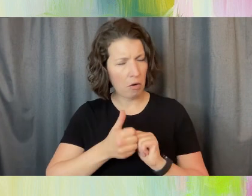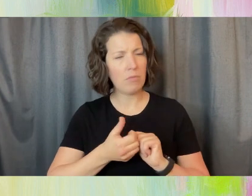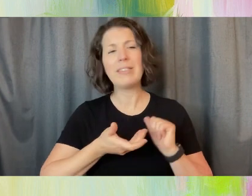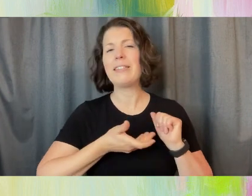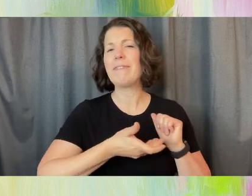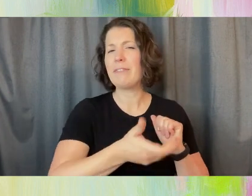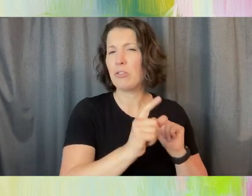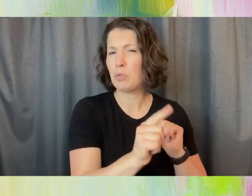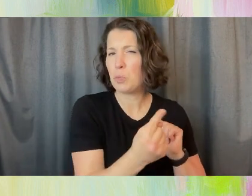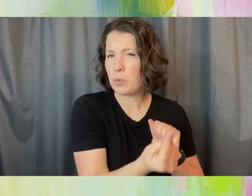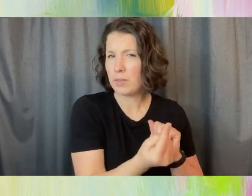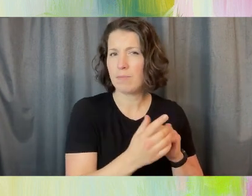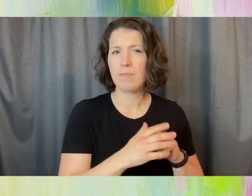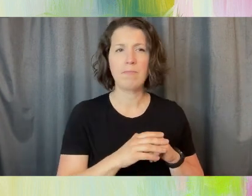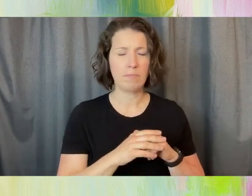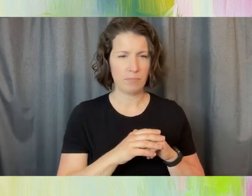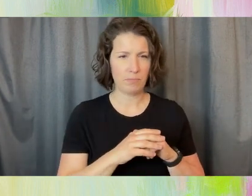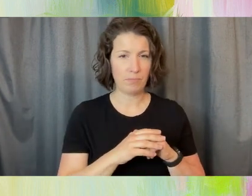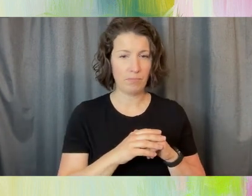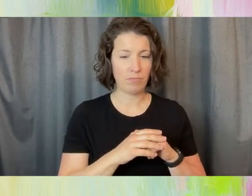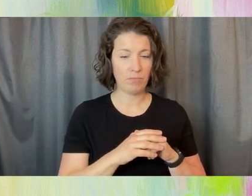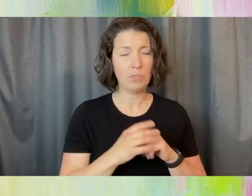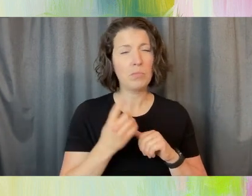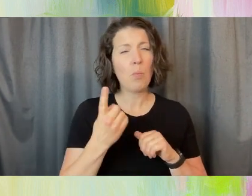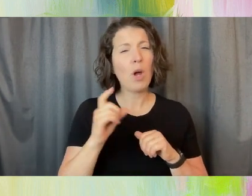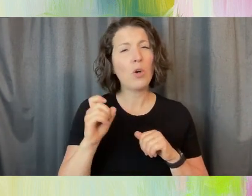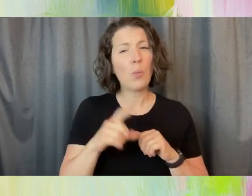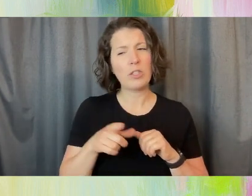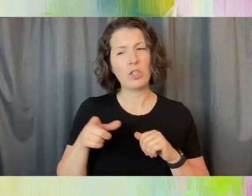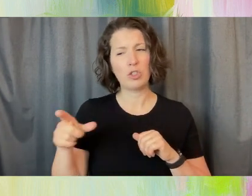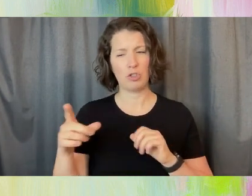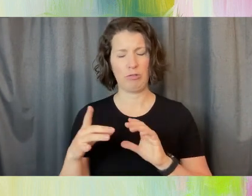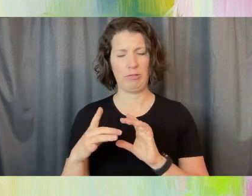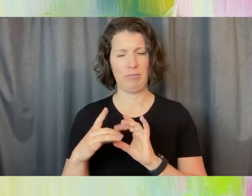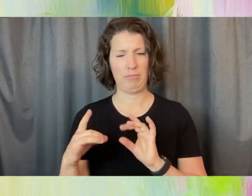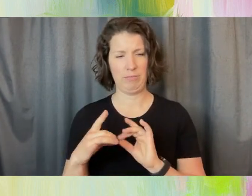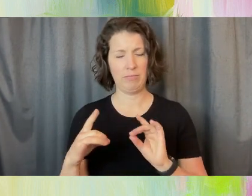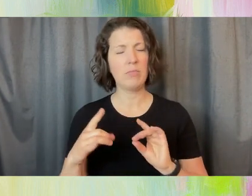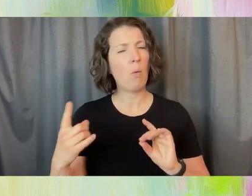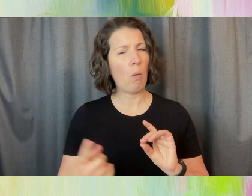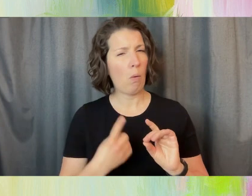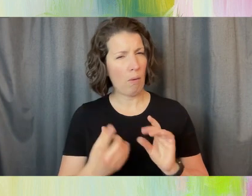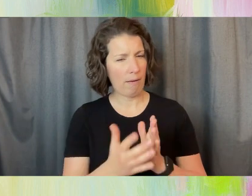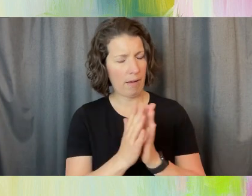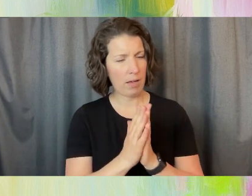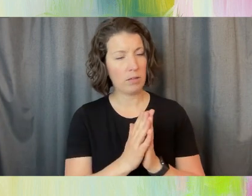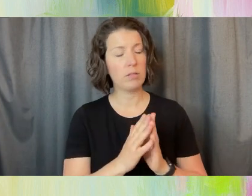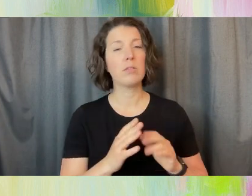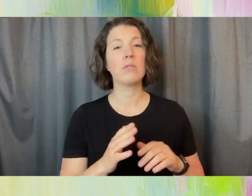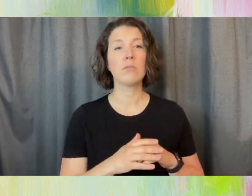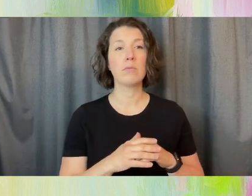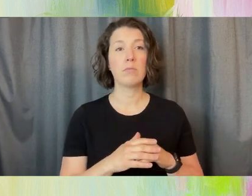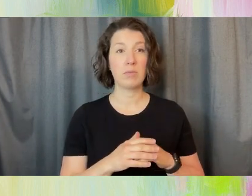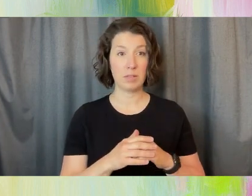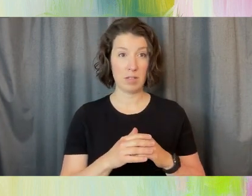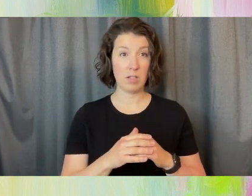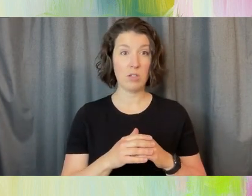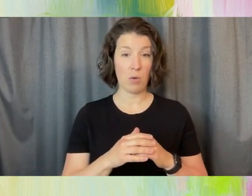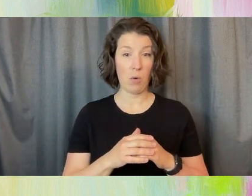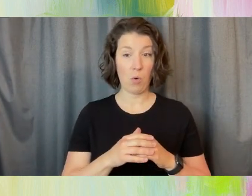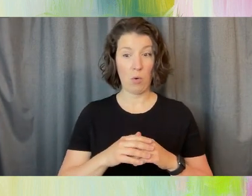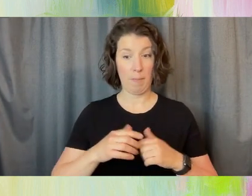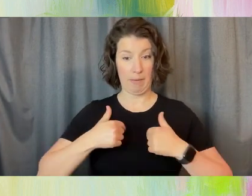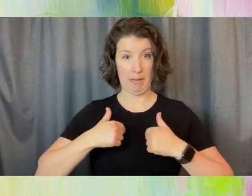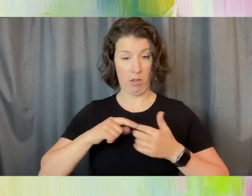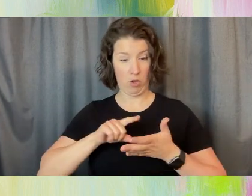And one of the questions she says she always asks is, what is it that brings you, meaning the researcher here?